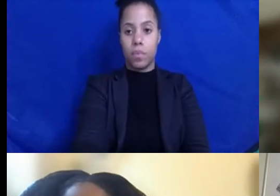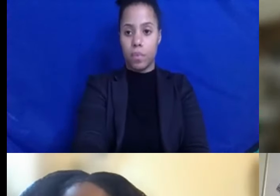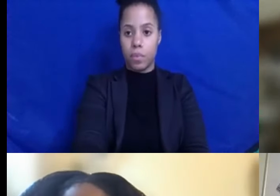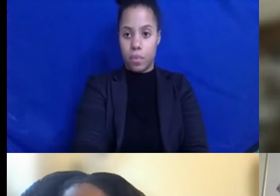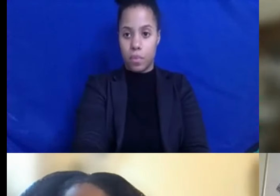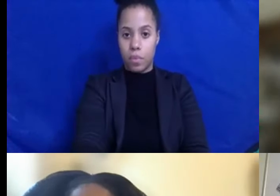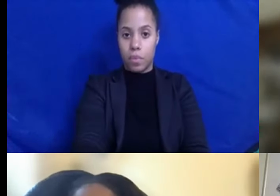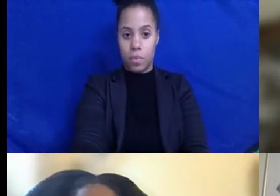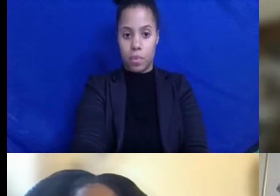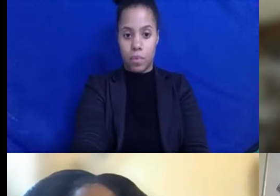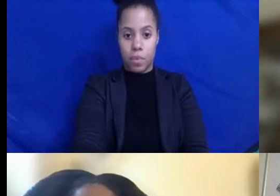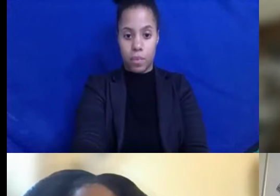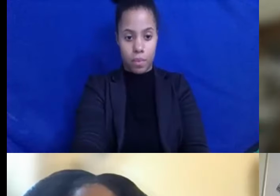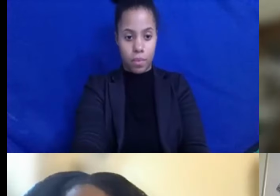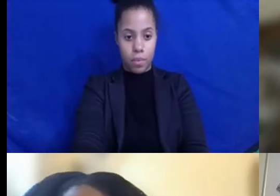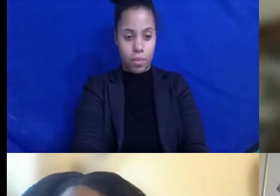It's all right, y'all, don't be shy.